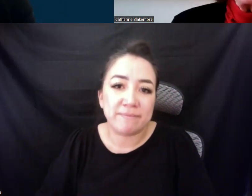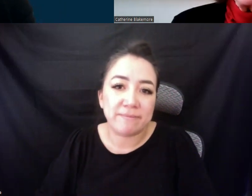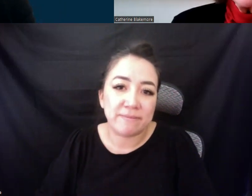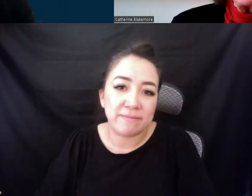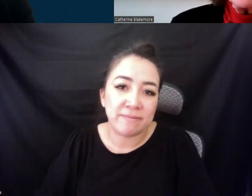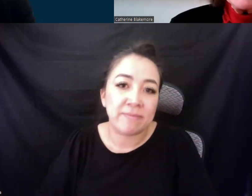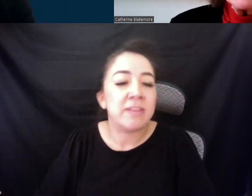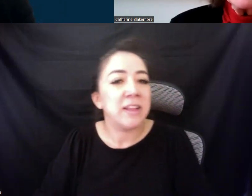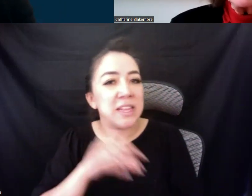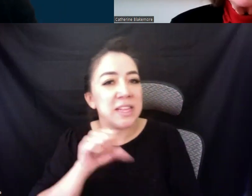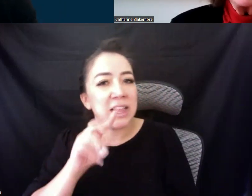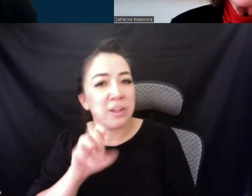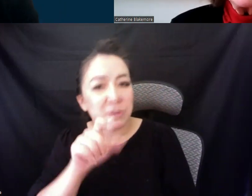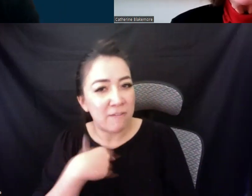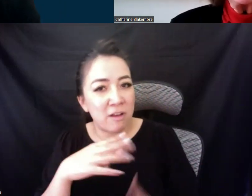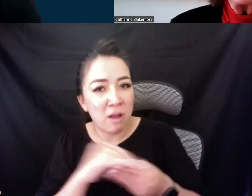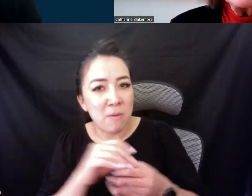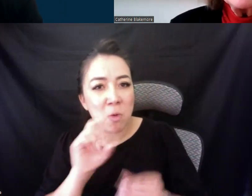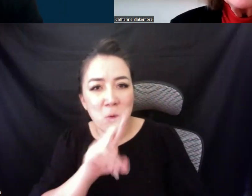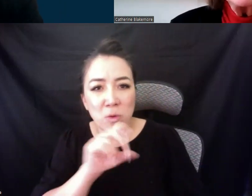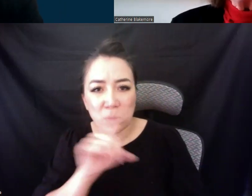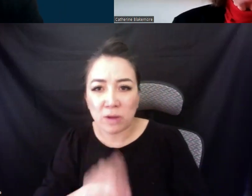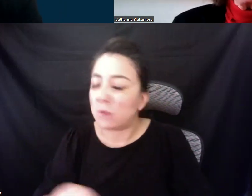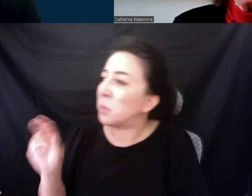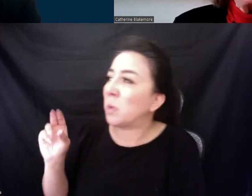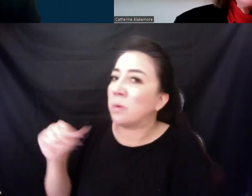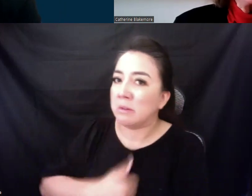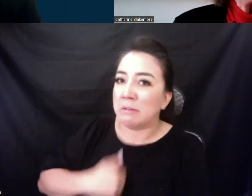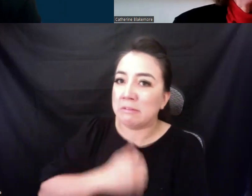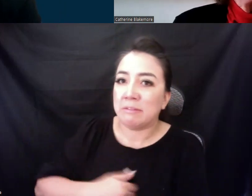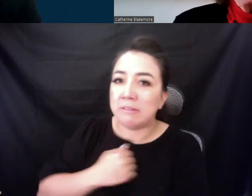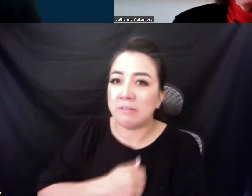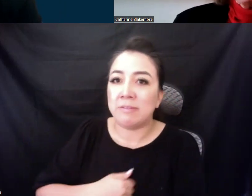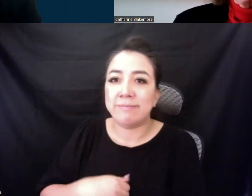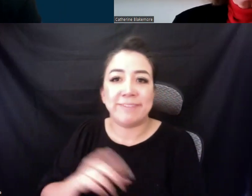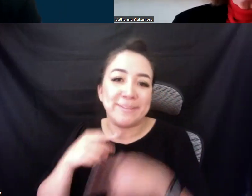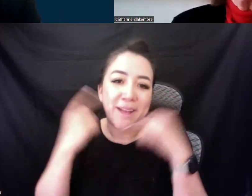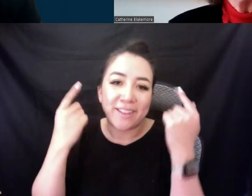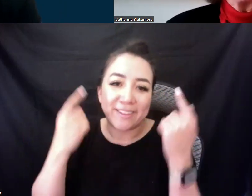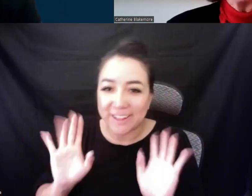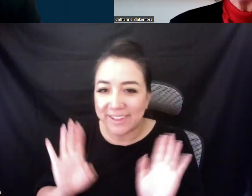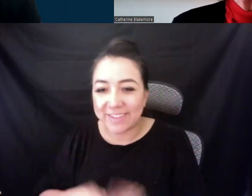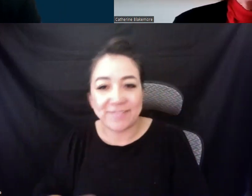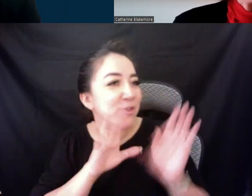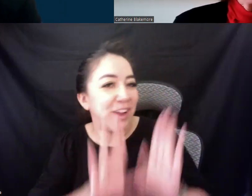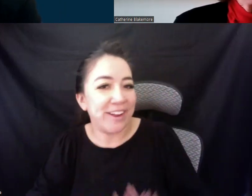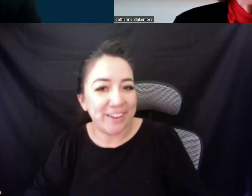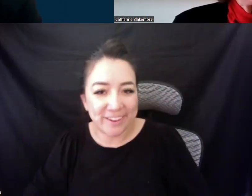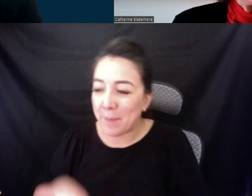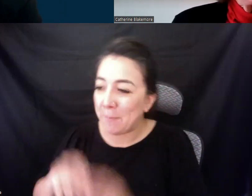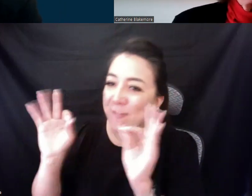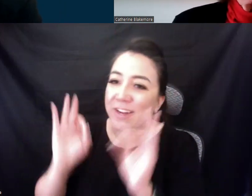Celine, did you have a comment or question or no? Oh, no, sorry. Okay. I'm No, smiling. That's that's great. great.